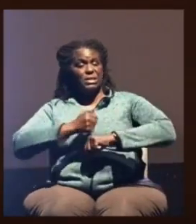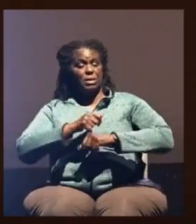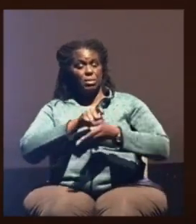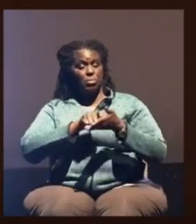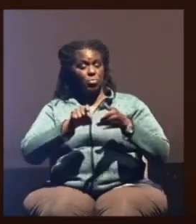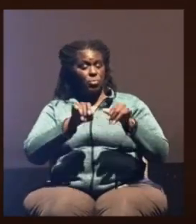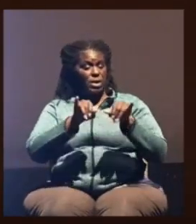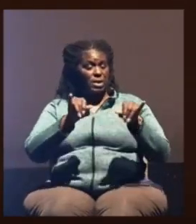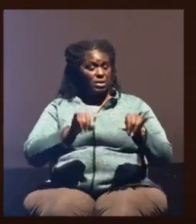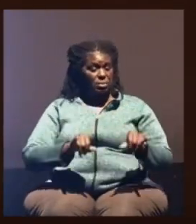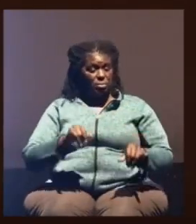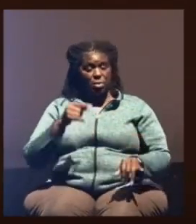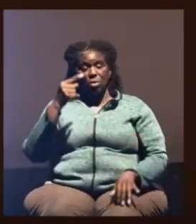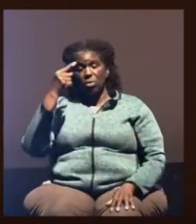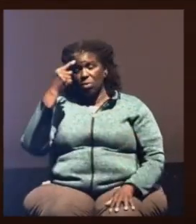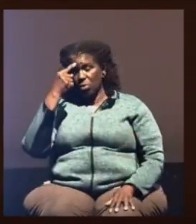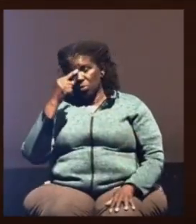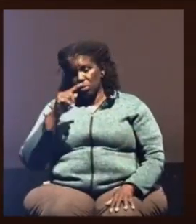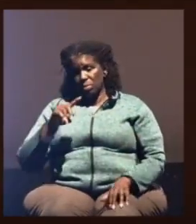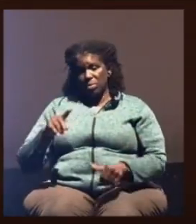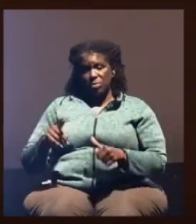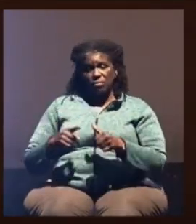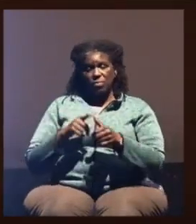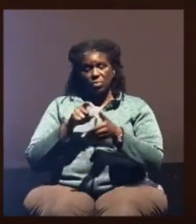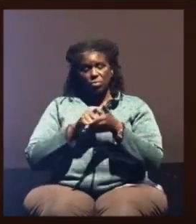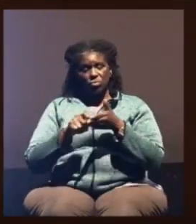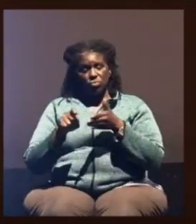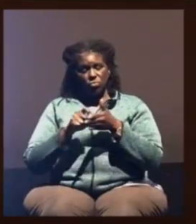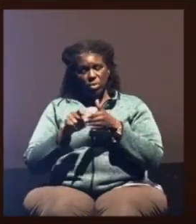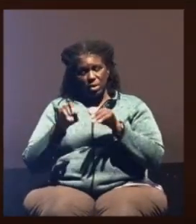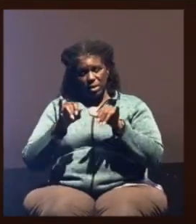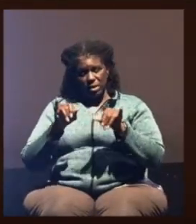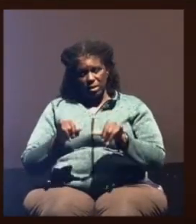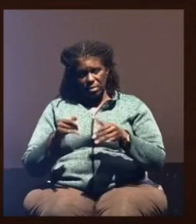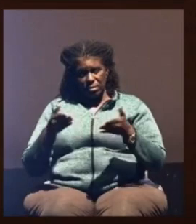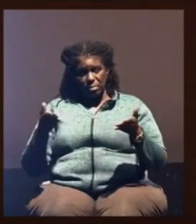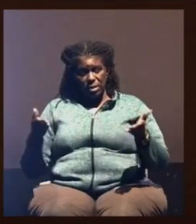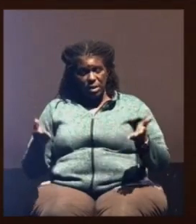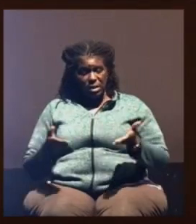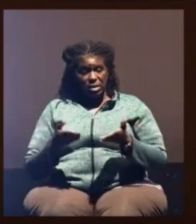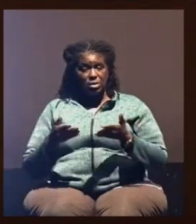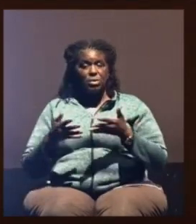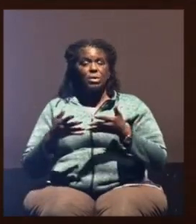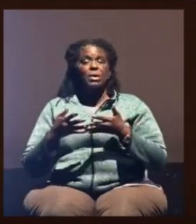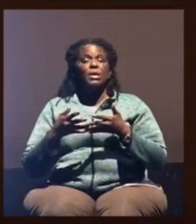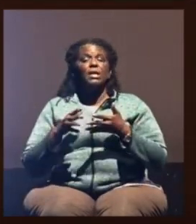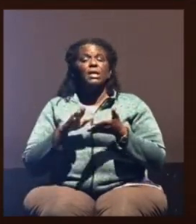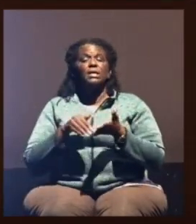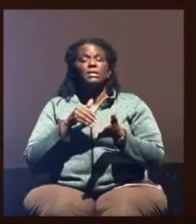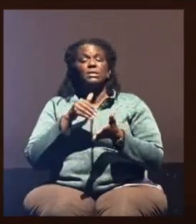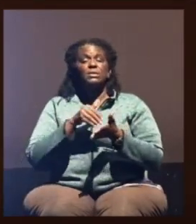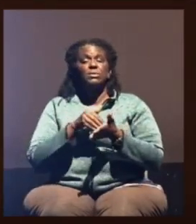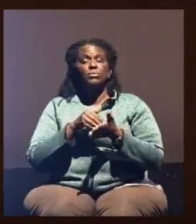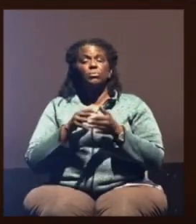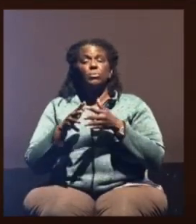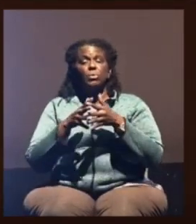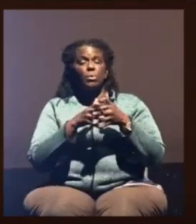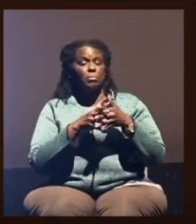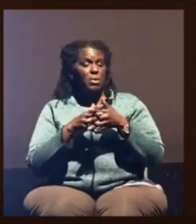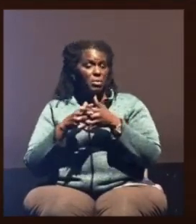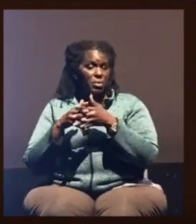one of the first of Mesoamerica, a predecessor of those developed by the Maya, Mixtec, and Aztec